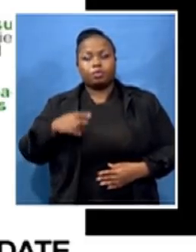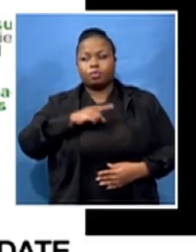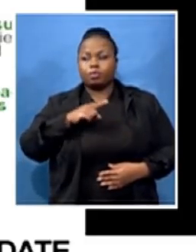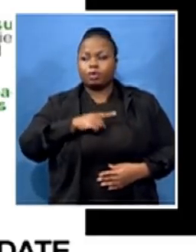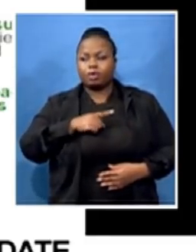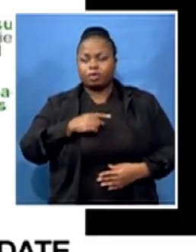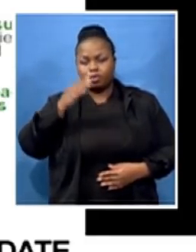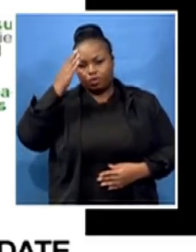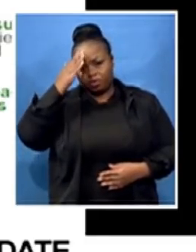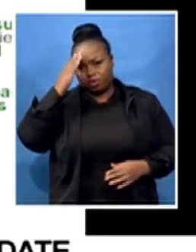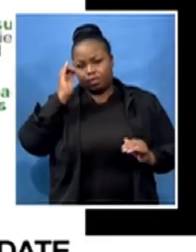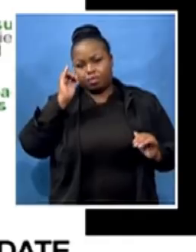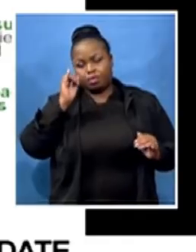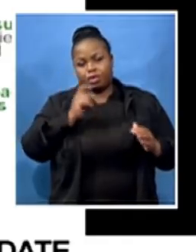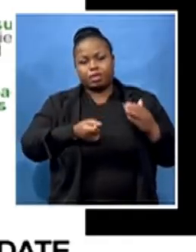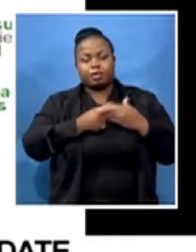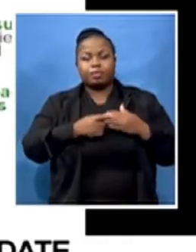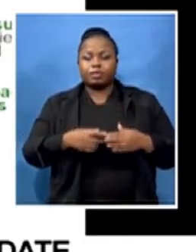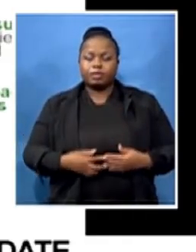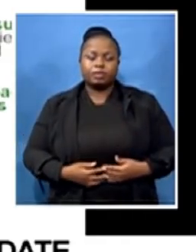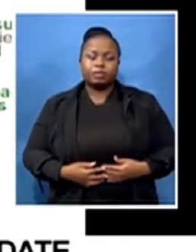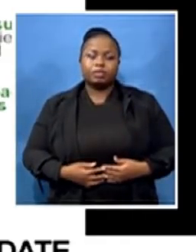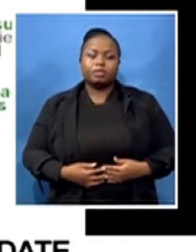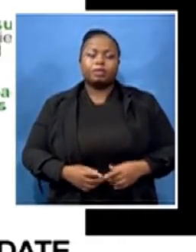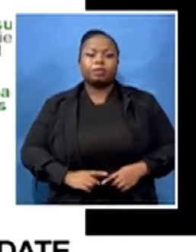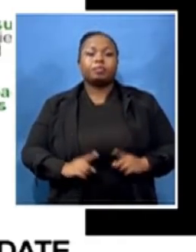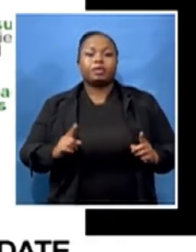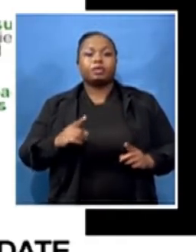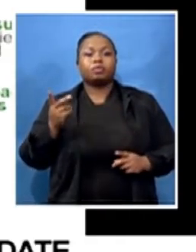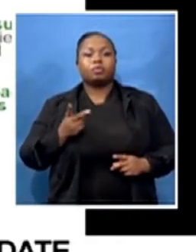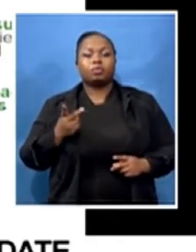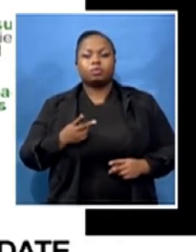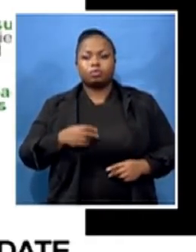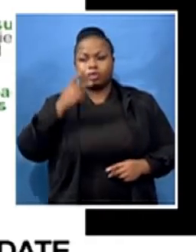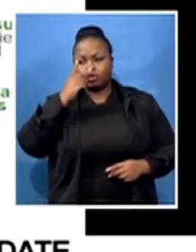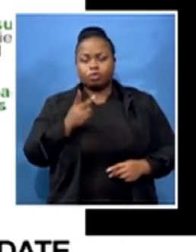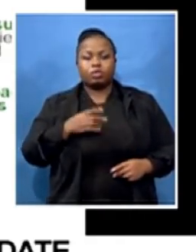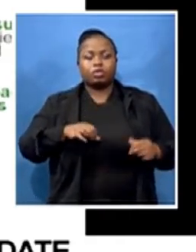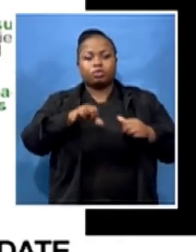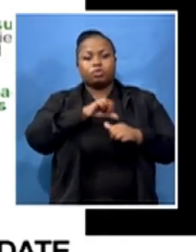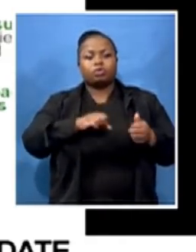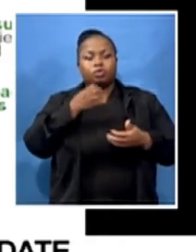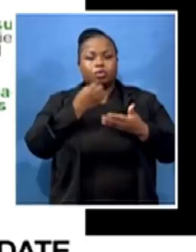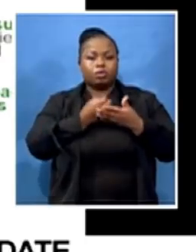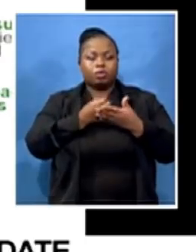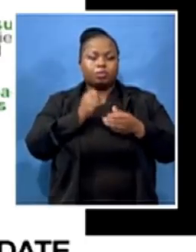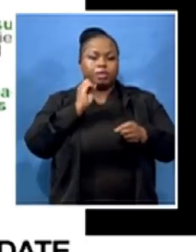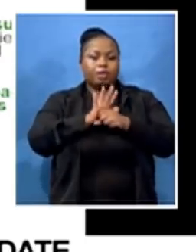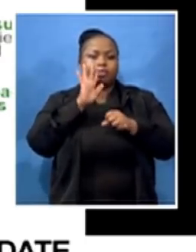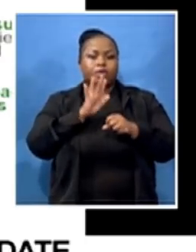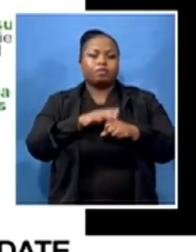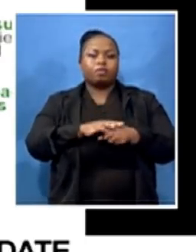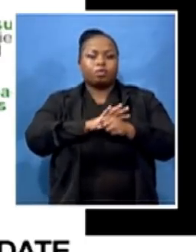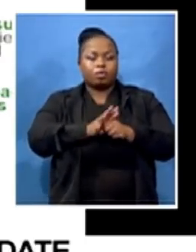have to look at socio-economic impact of COVID, which is a